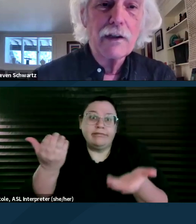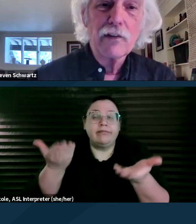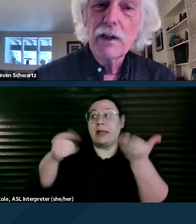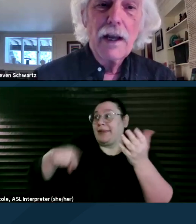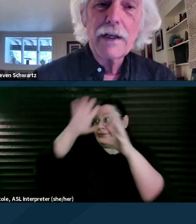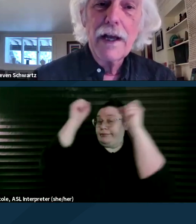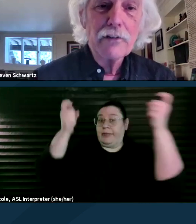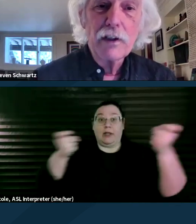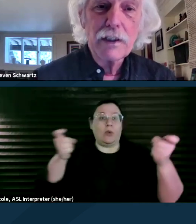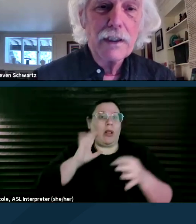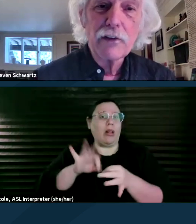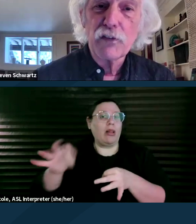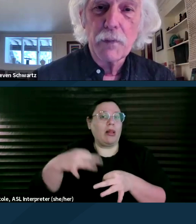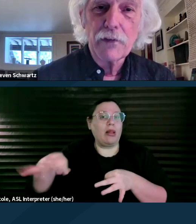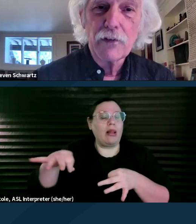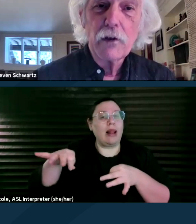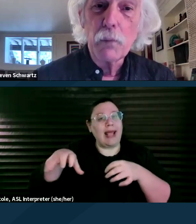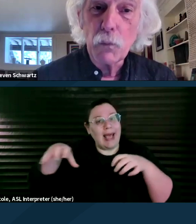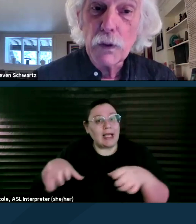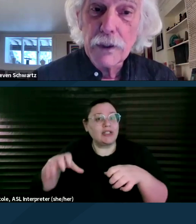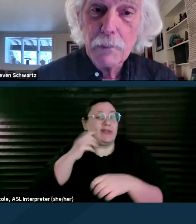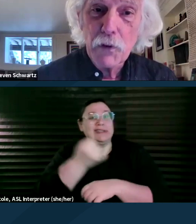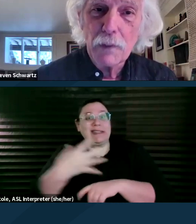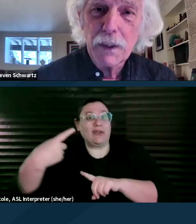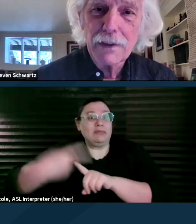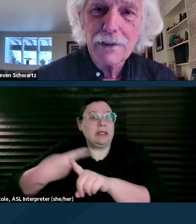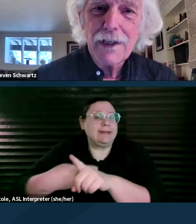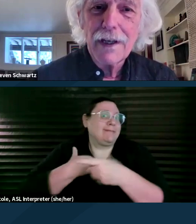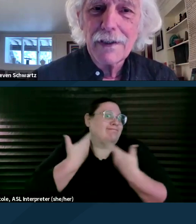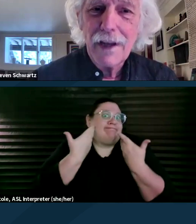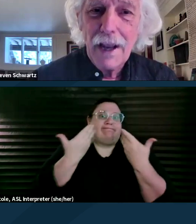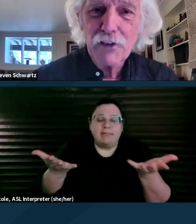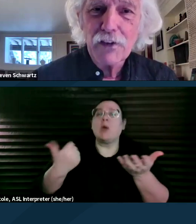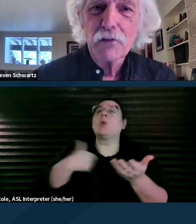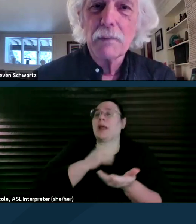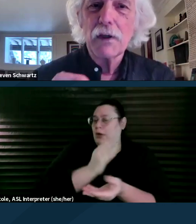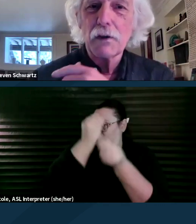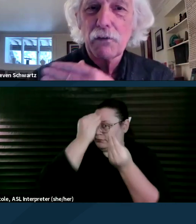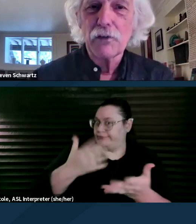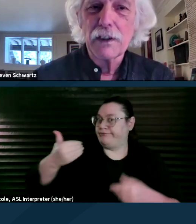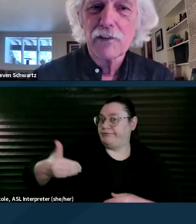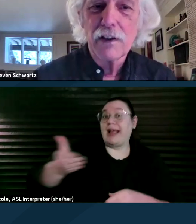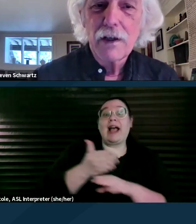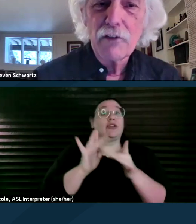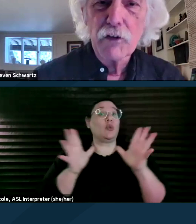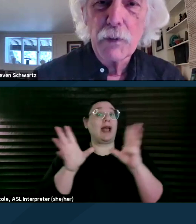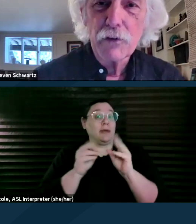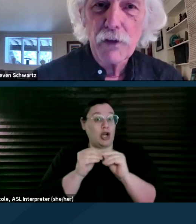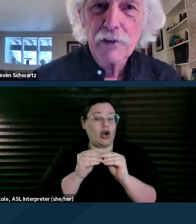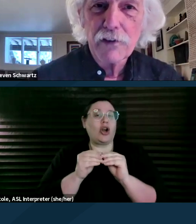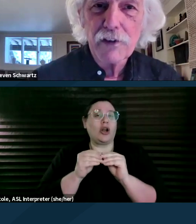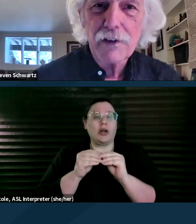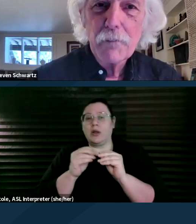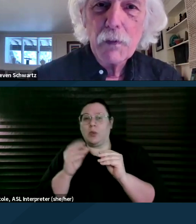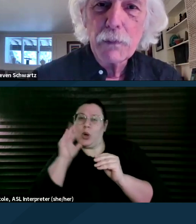administration delays any action on the case for months. But we'll keep you updated, and after this webinar, through the list of everyone